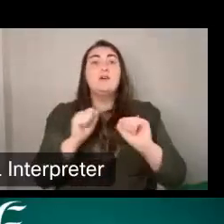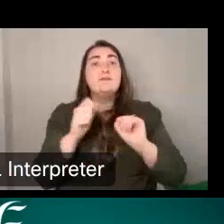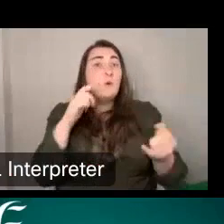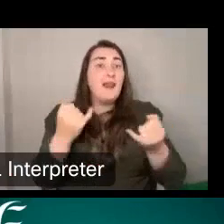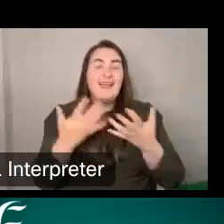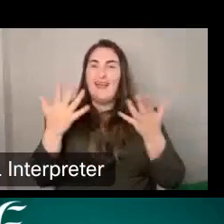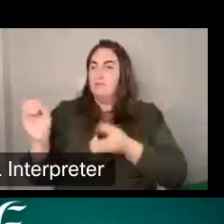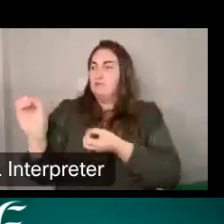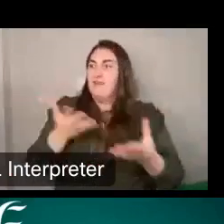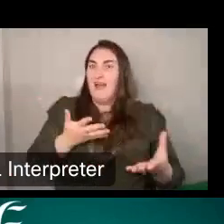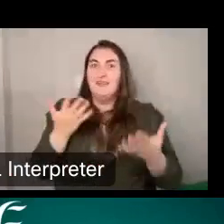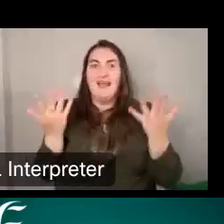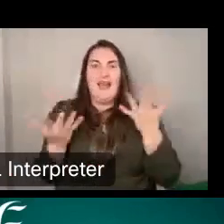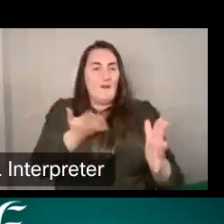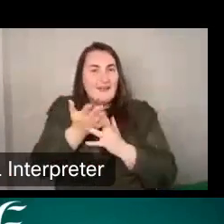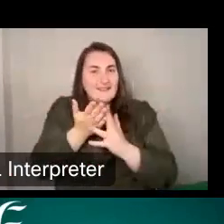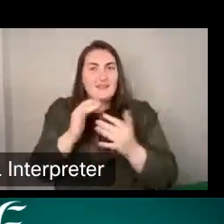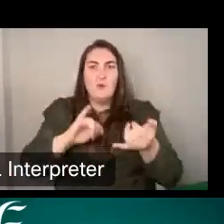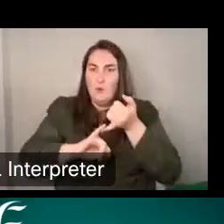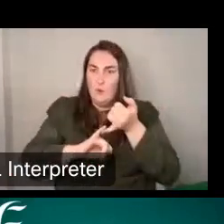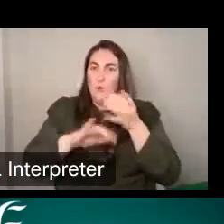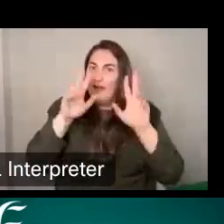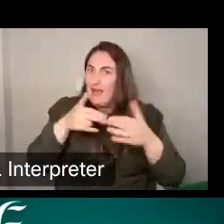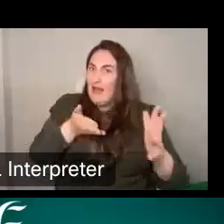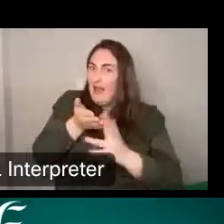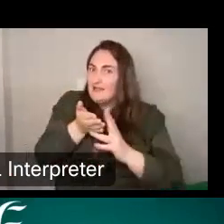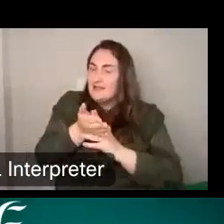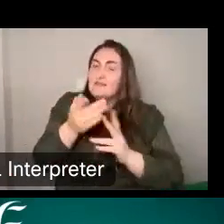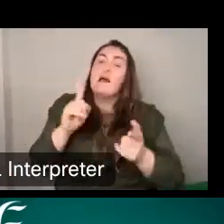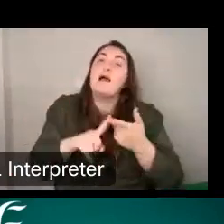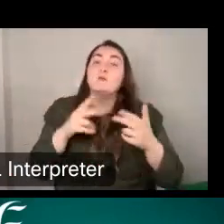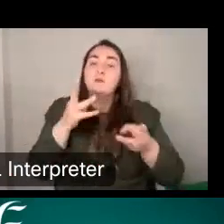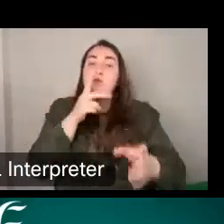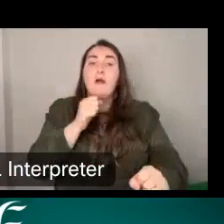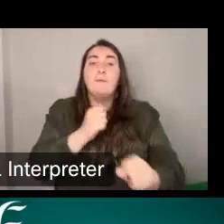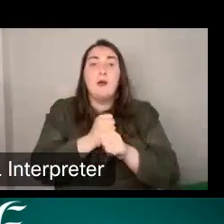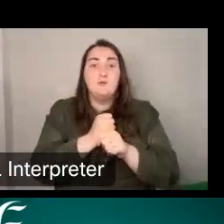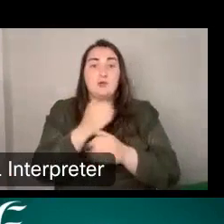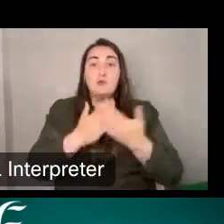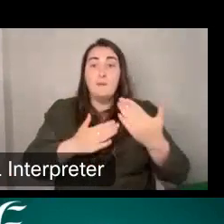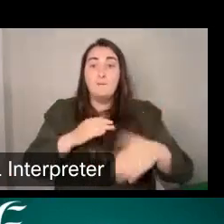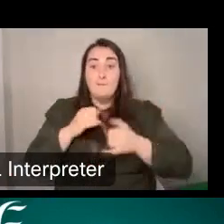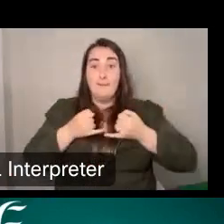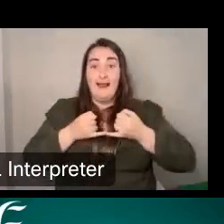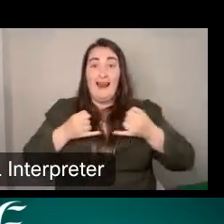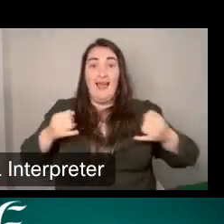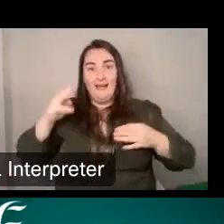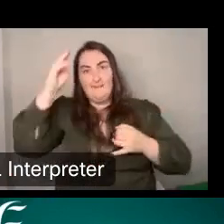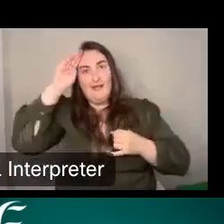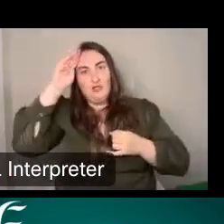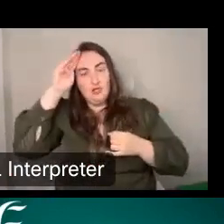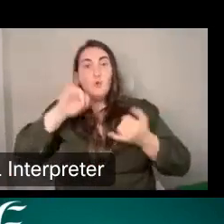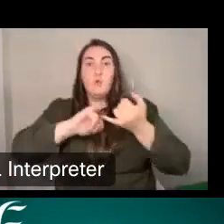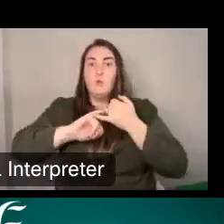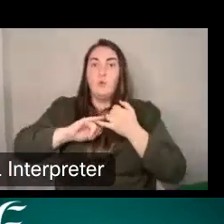can access it, who's eligible. I'll be also talking about some of the line manager responsibilities, so people in leadership